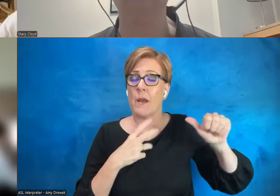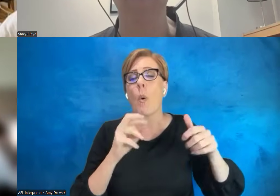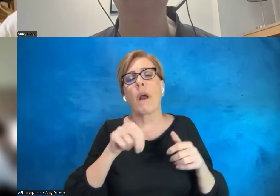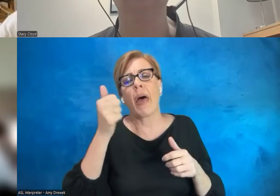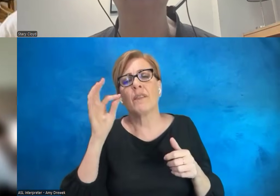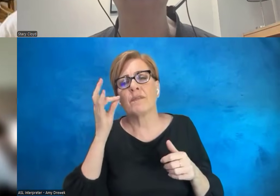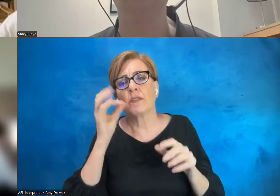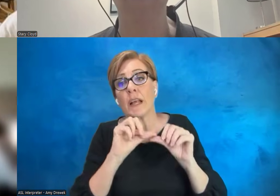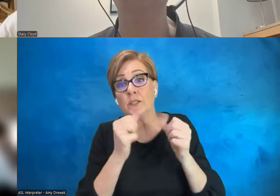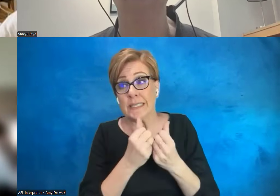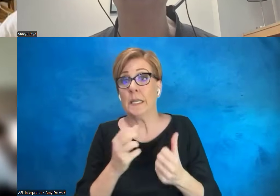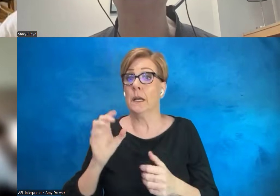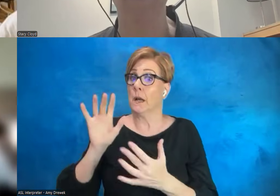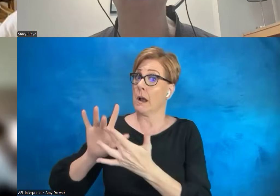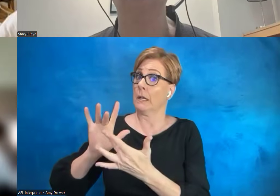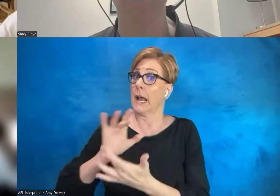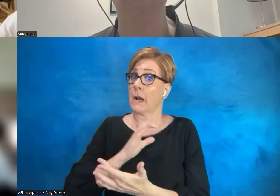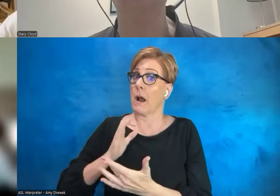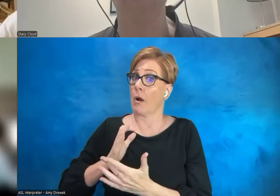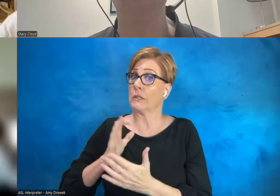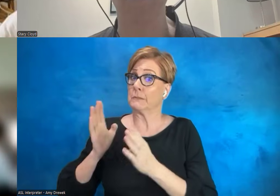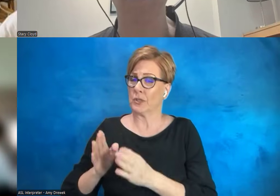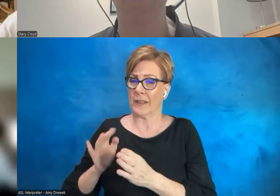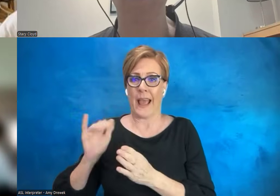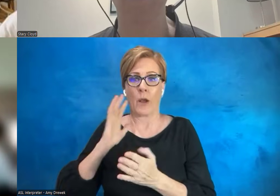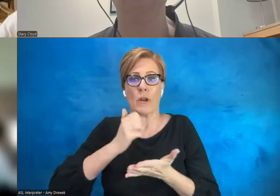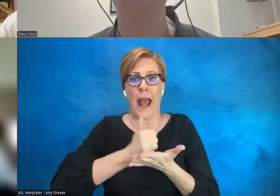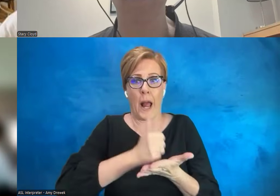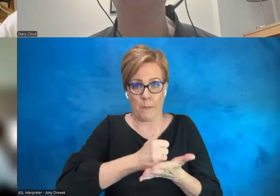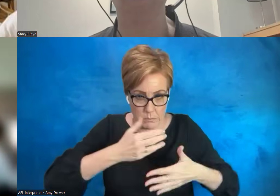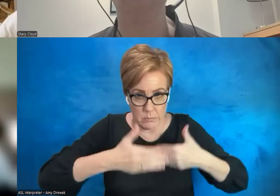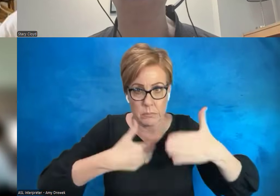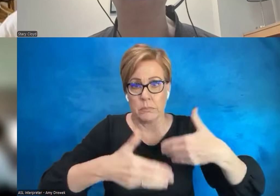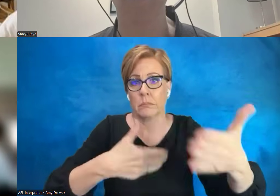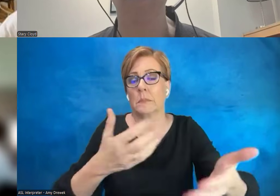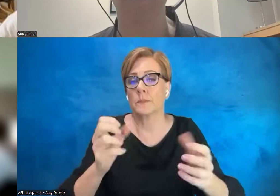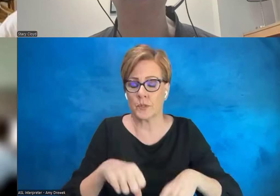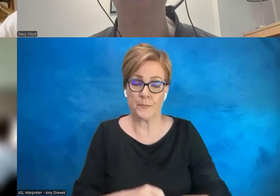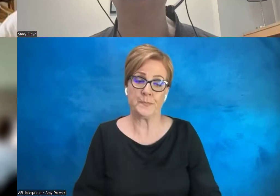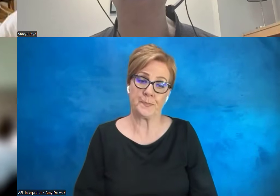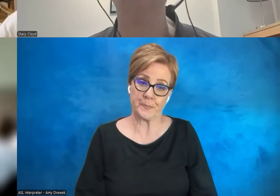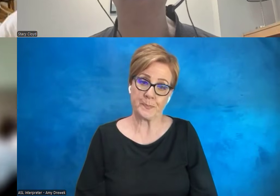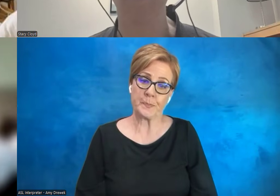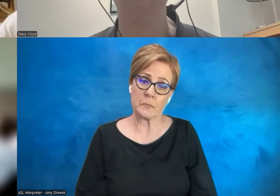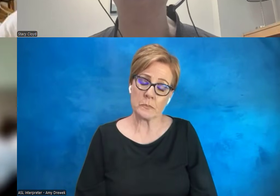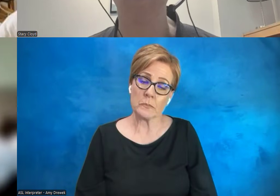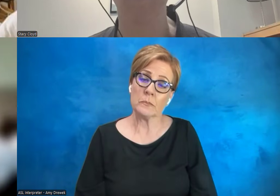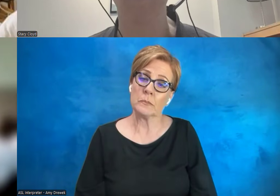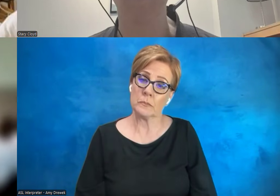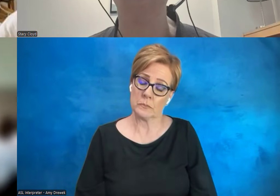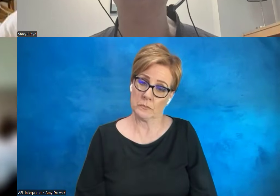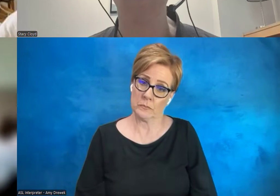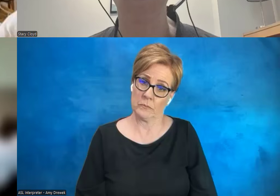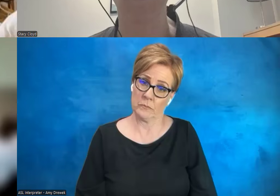agency. This is kind of like one of the clearest direct representation pieces of